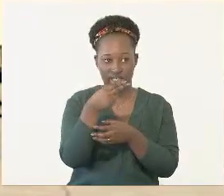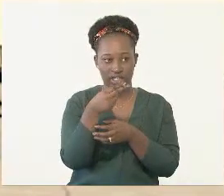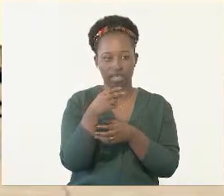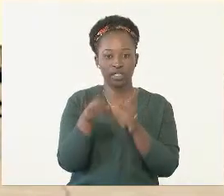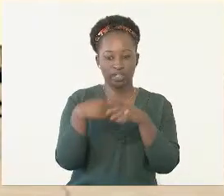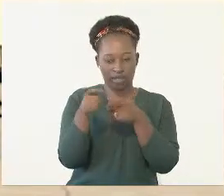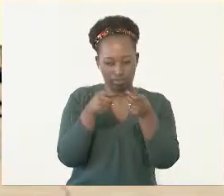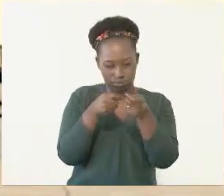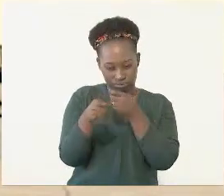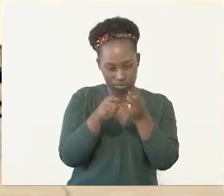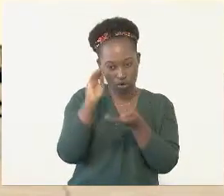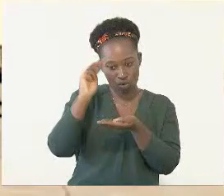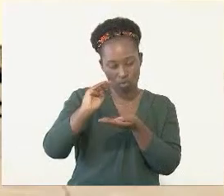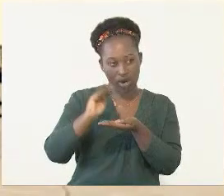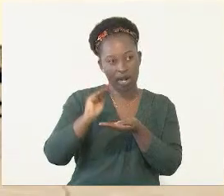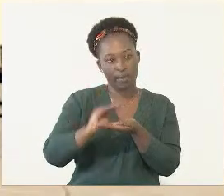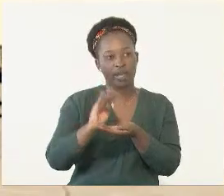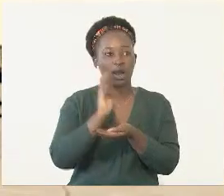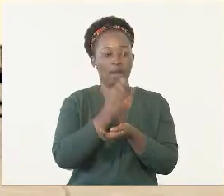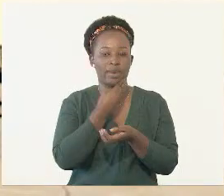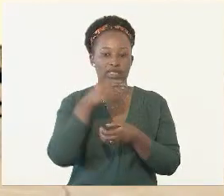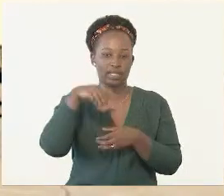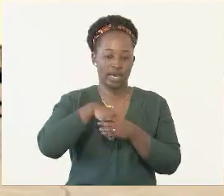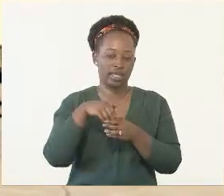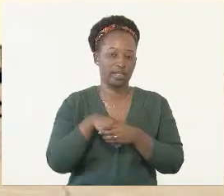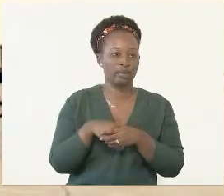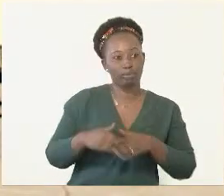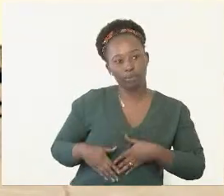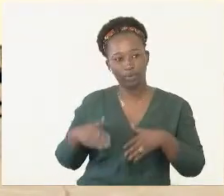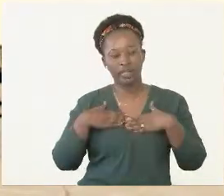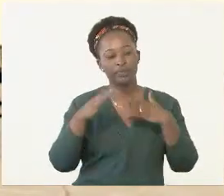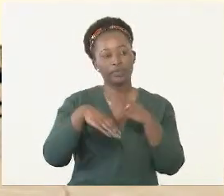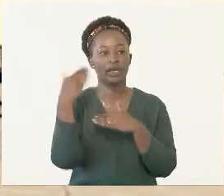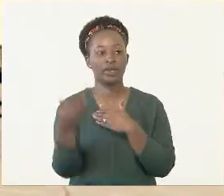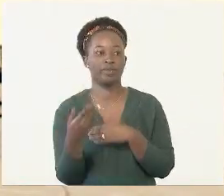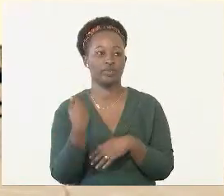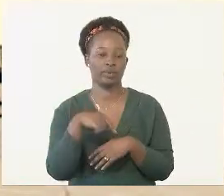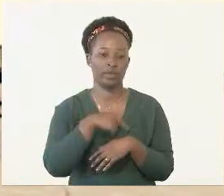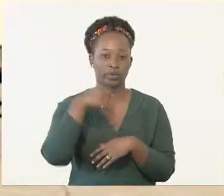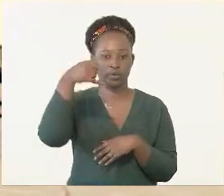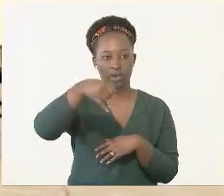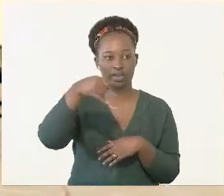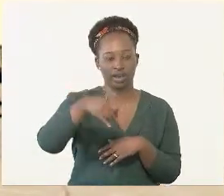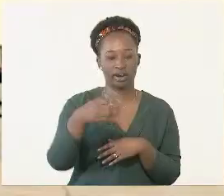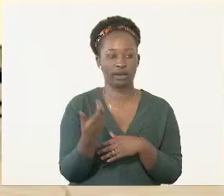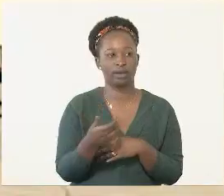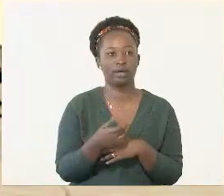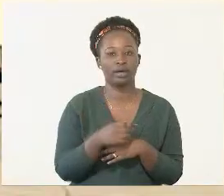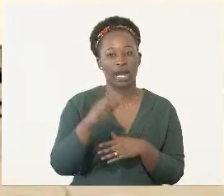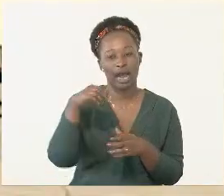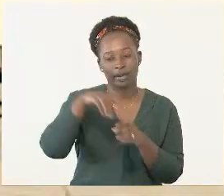kidney and informs the nephron to do reabsorption of water. So you are going to urinate a urine which is